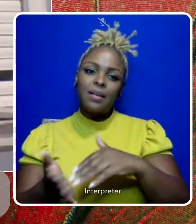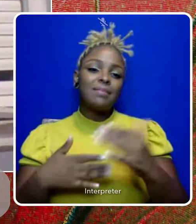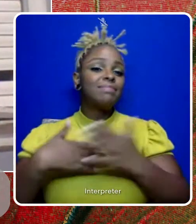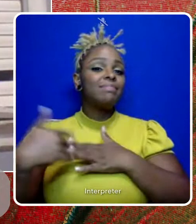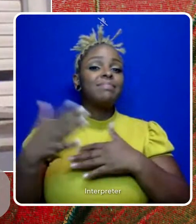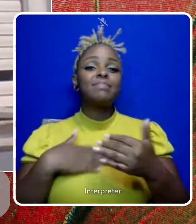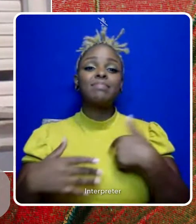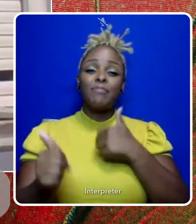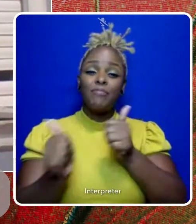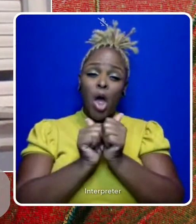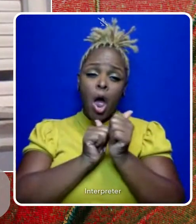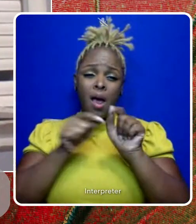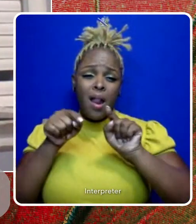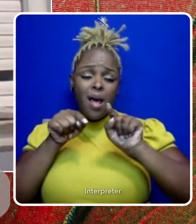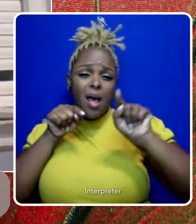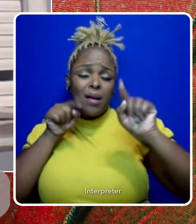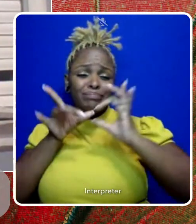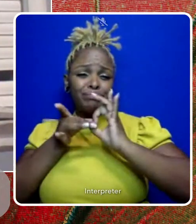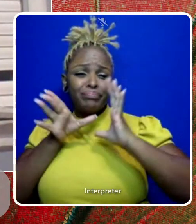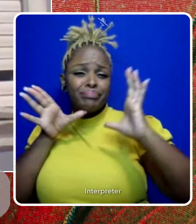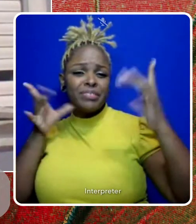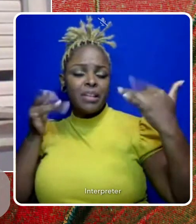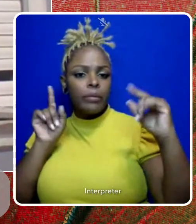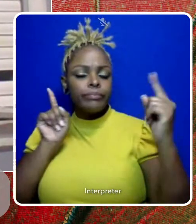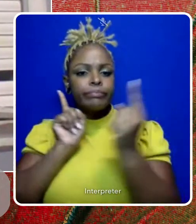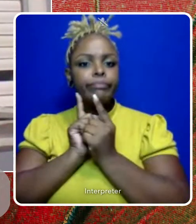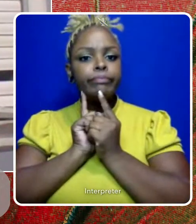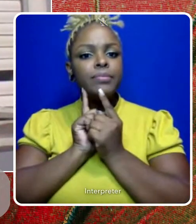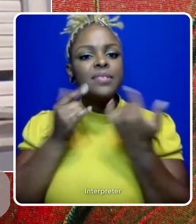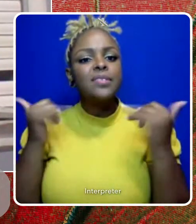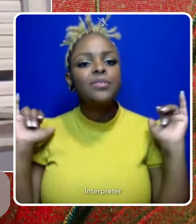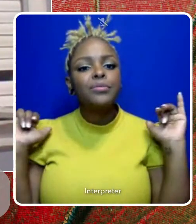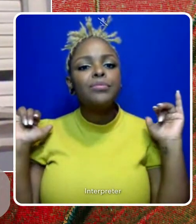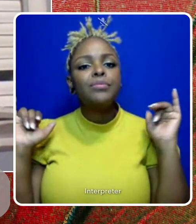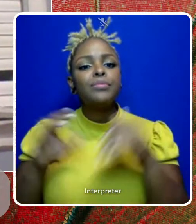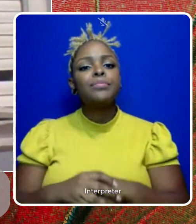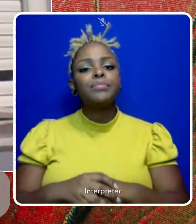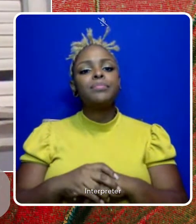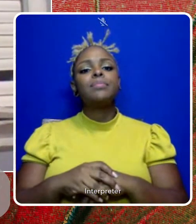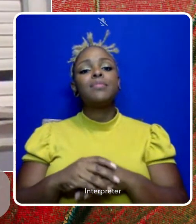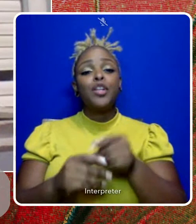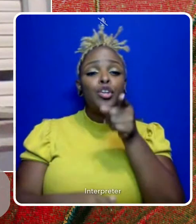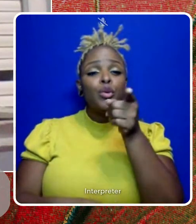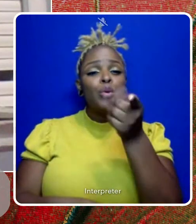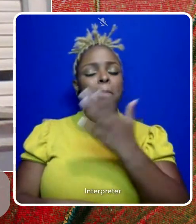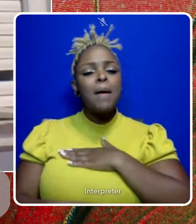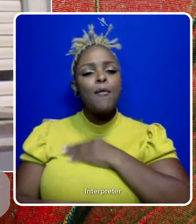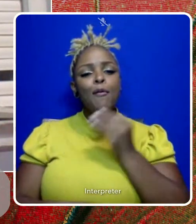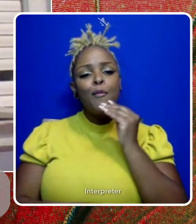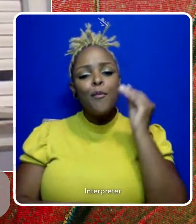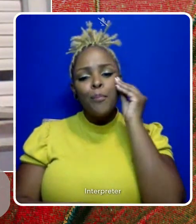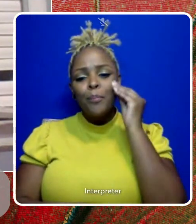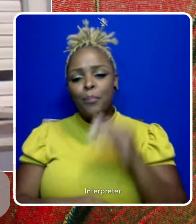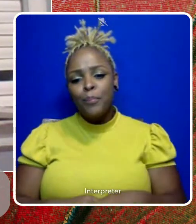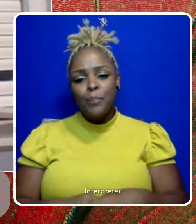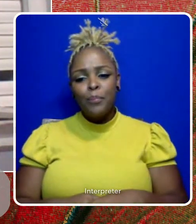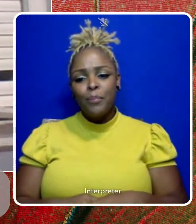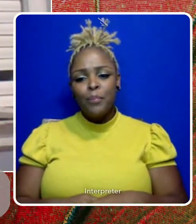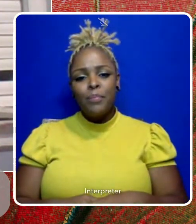back home. I will always be your daughter. I will always share